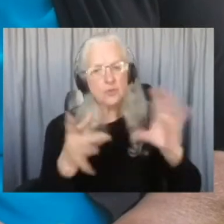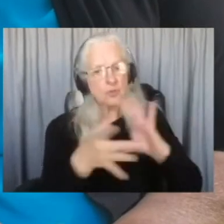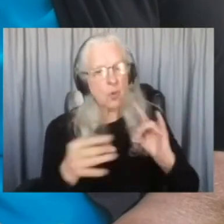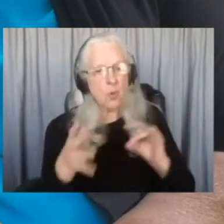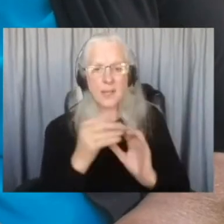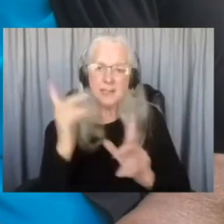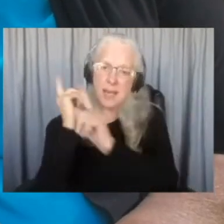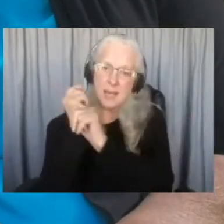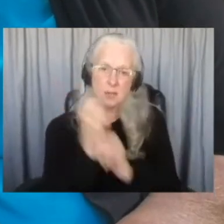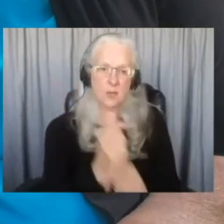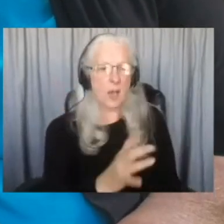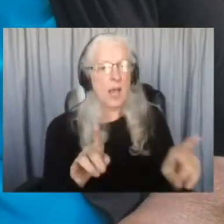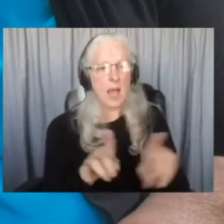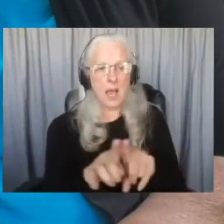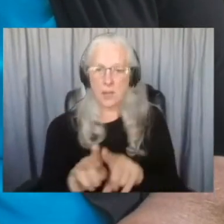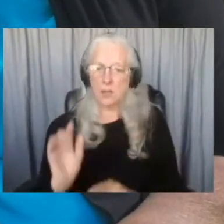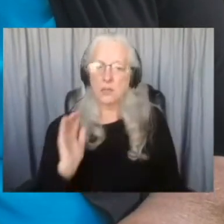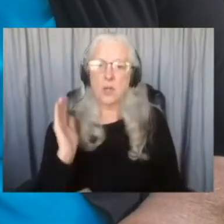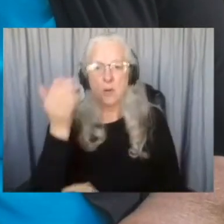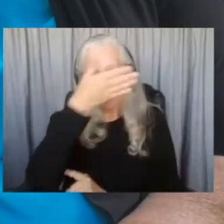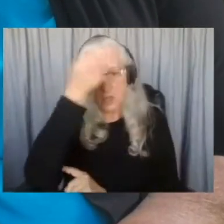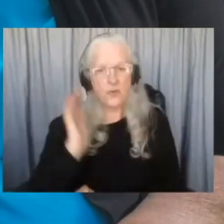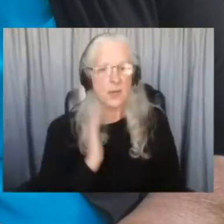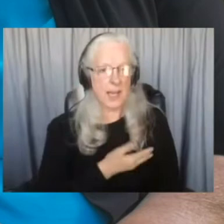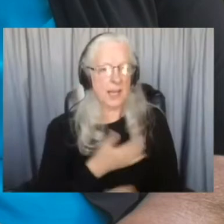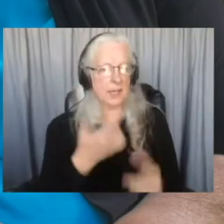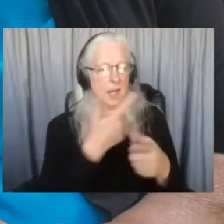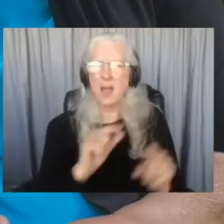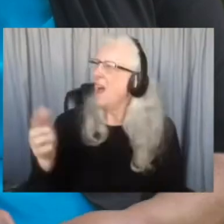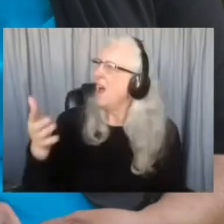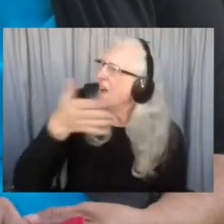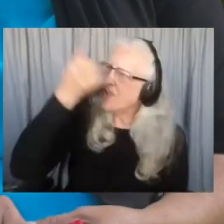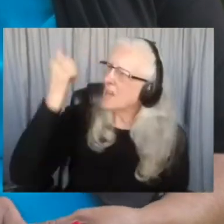our language. Forget? But how could you forget your language?